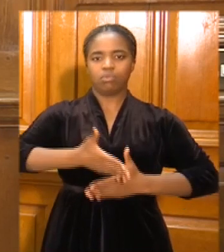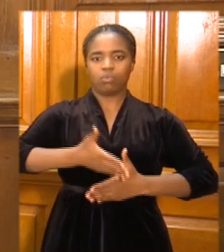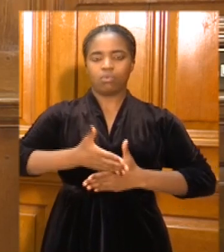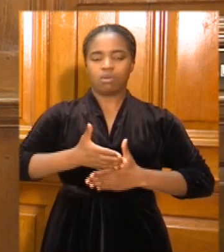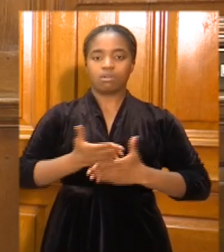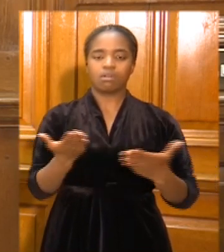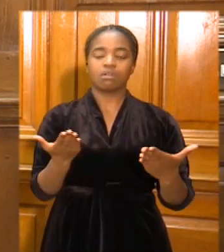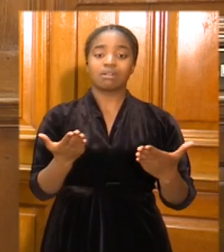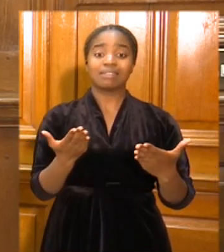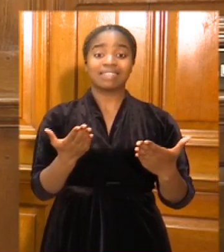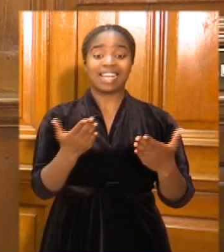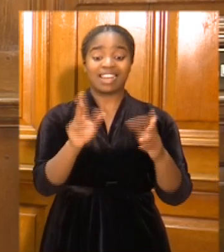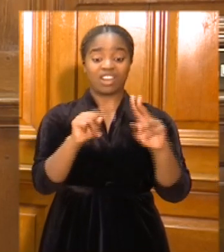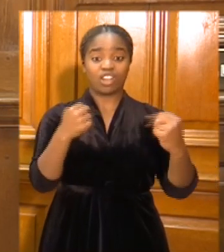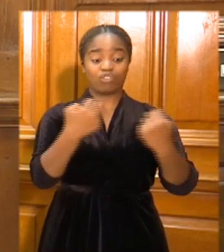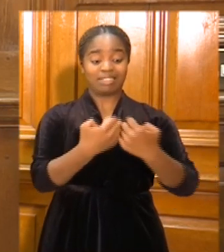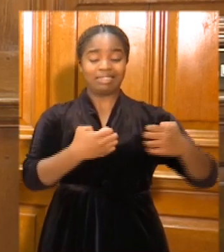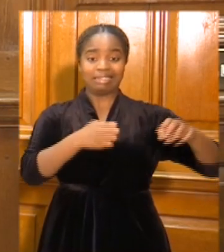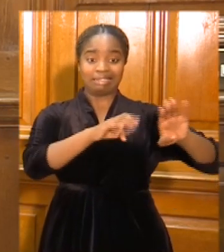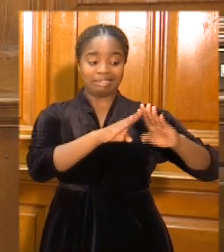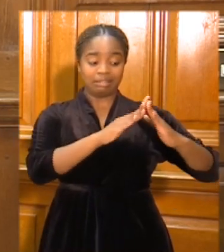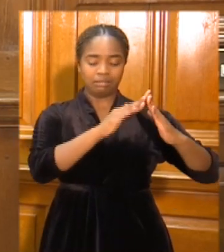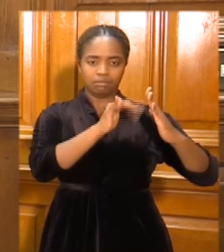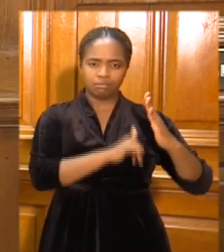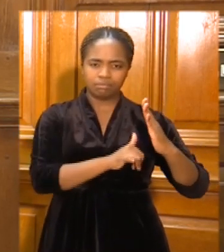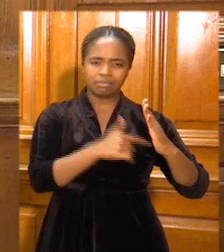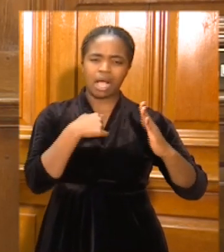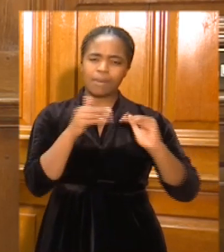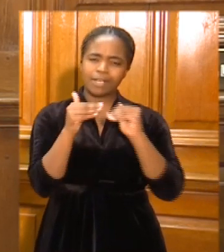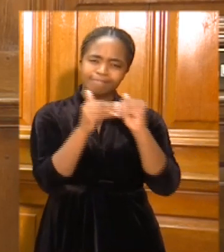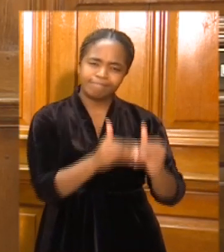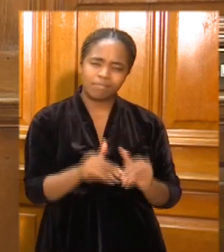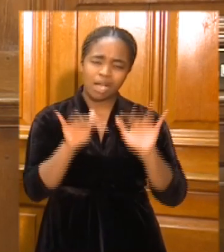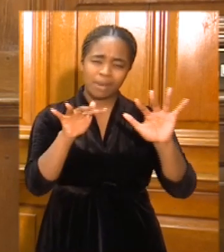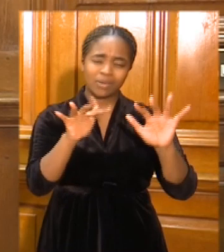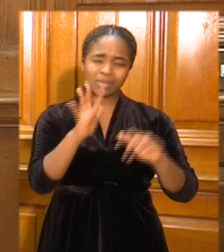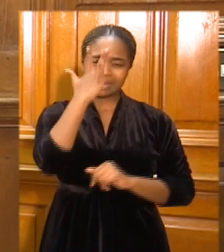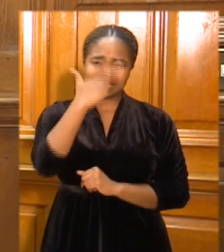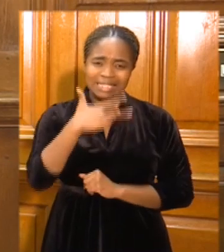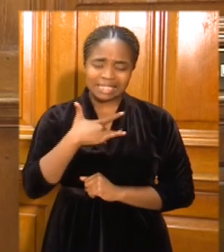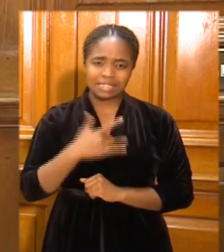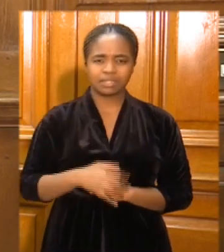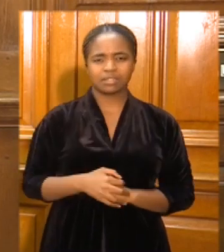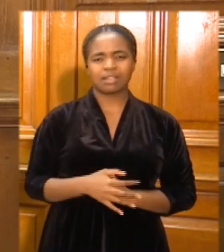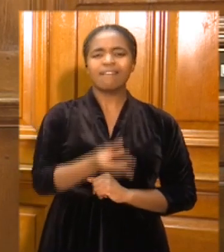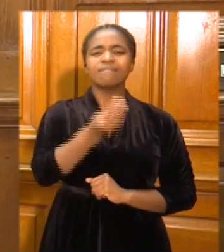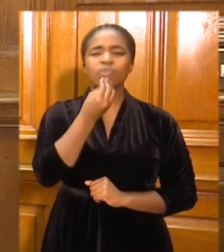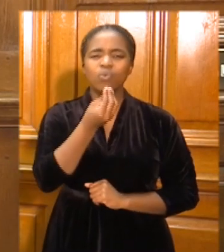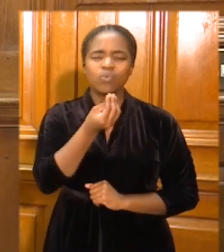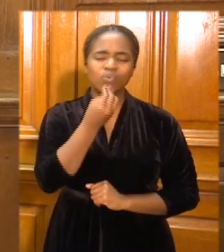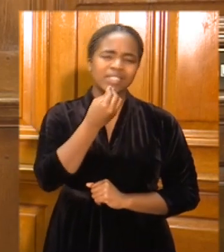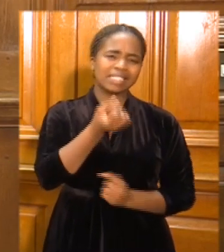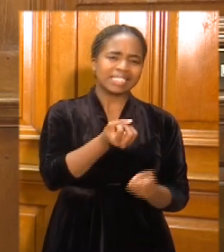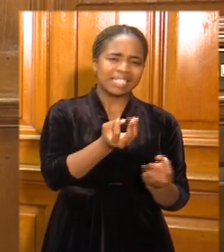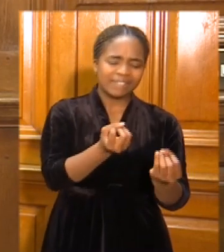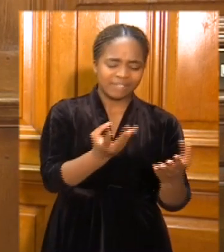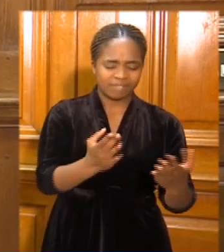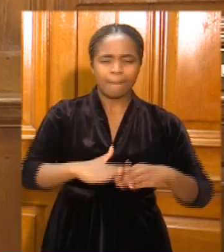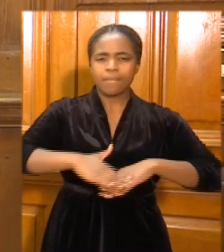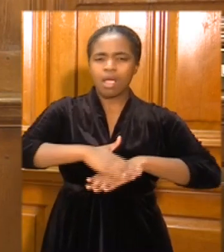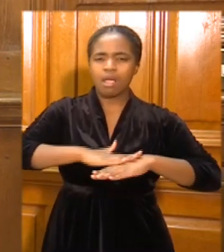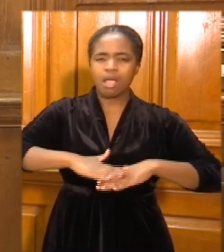nationwide lockdown, caring for those who are sick, providing food and basic services,